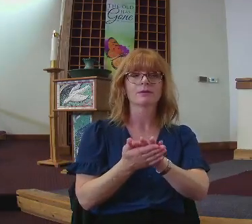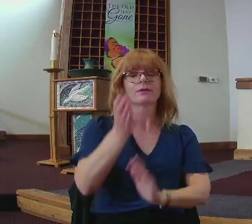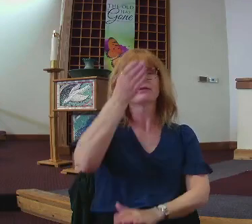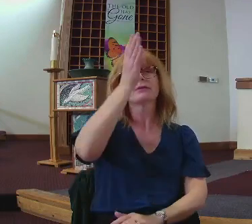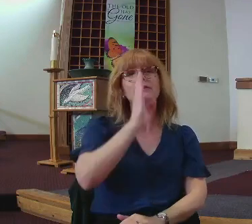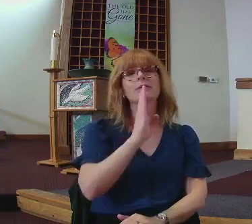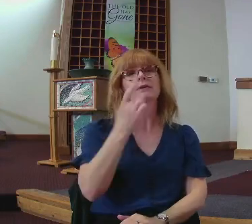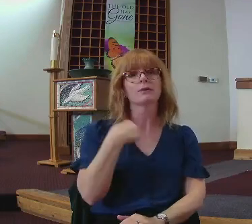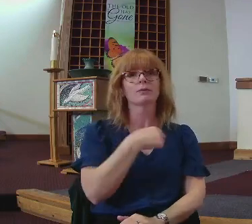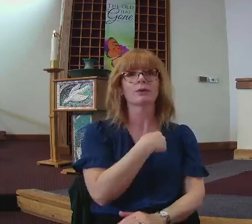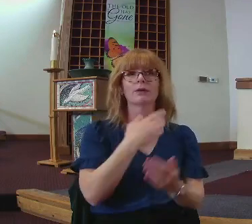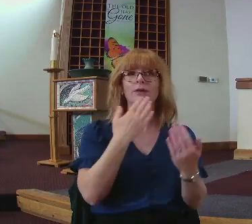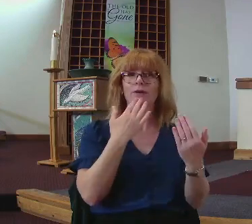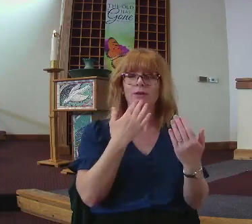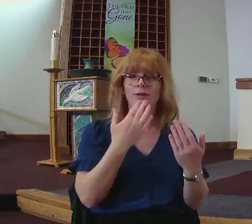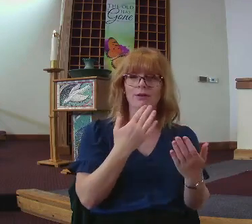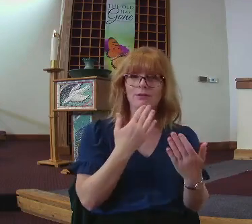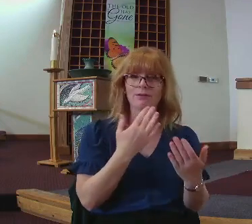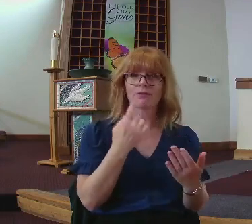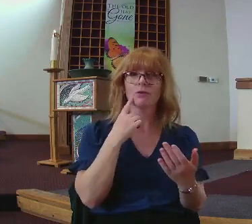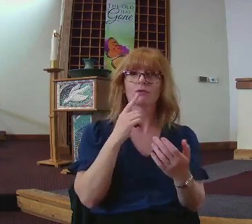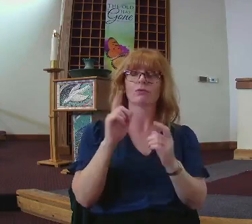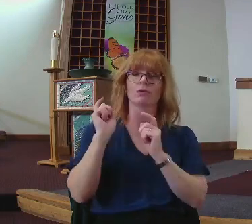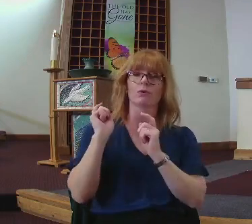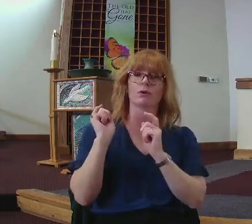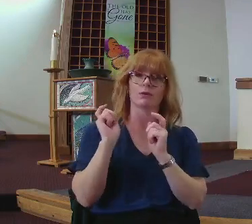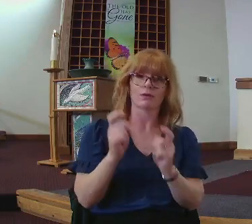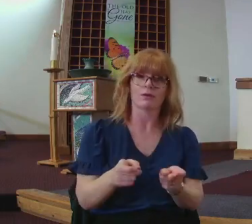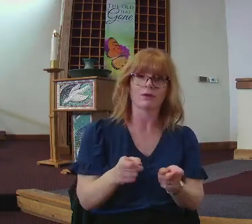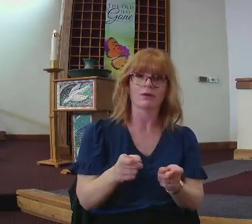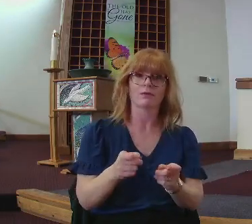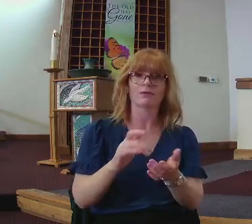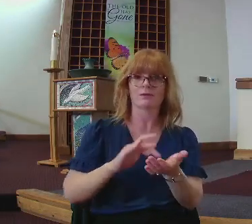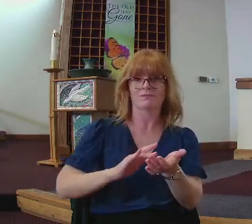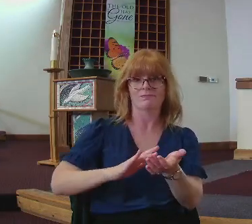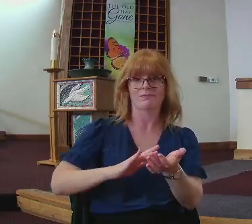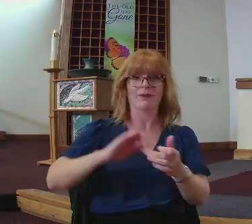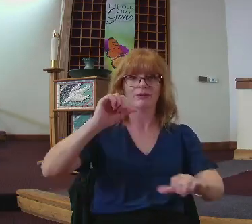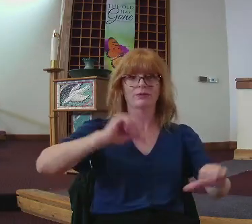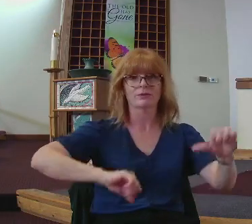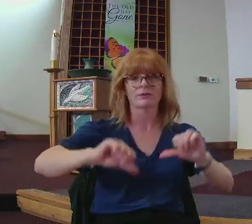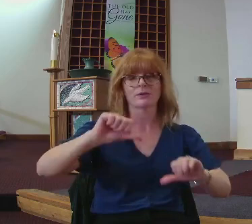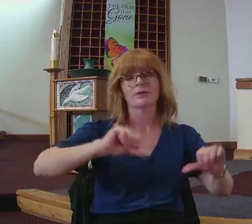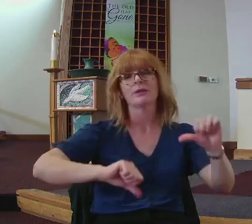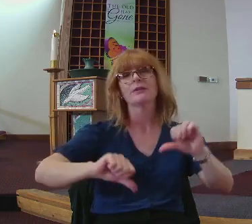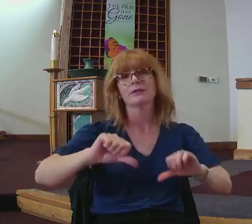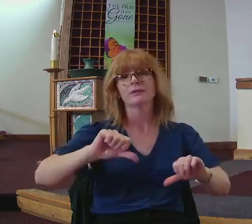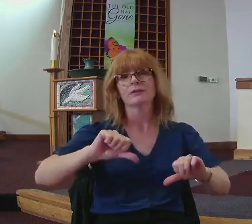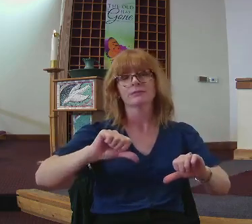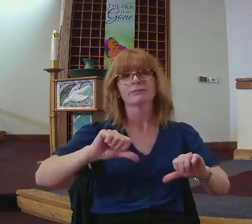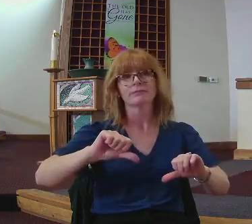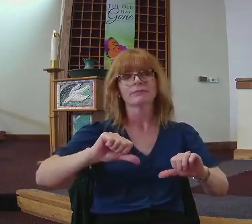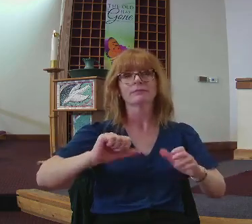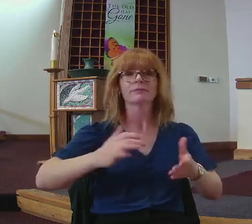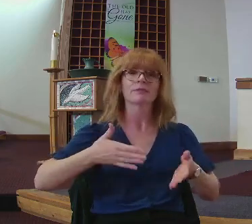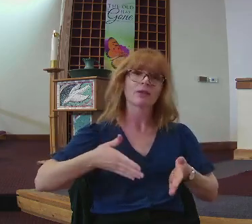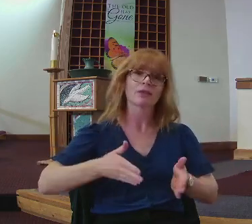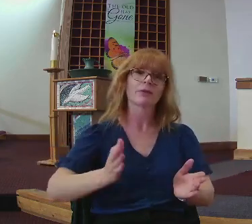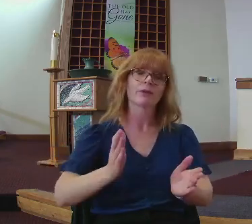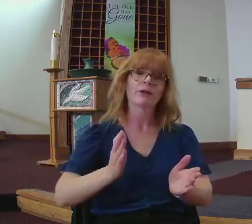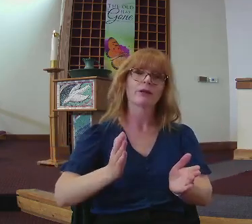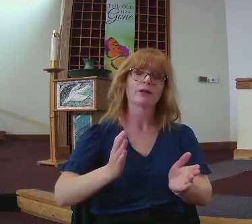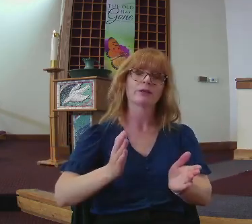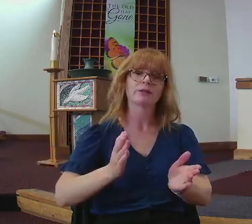God, we are grateful for the gift of medical science and the ways